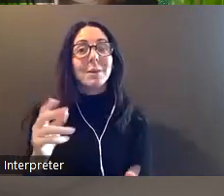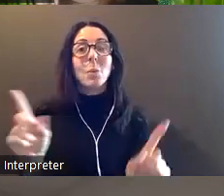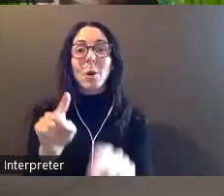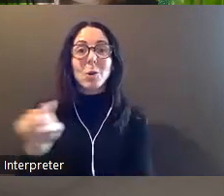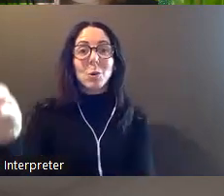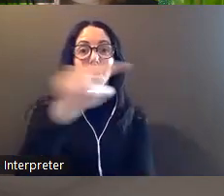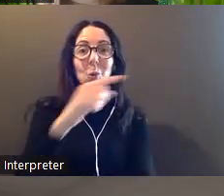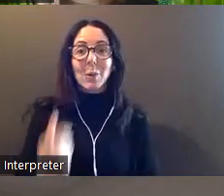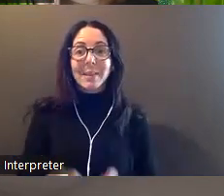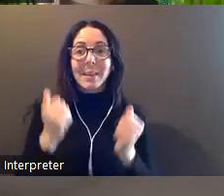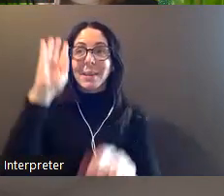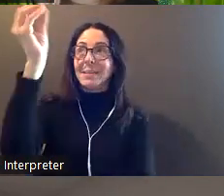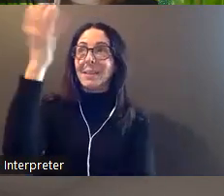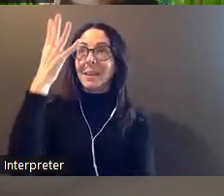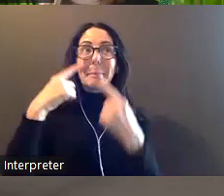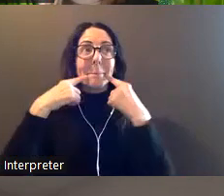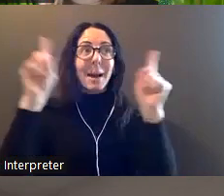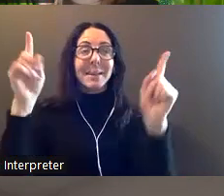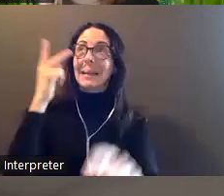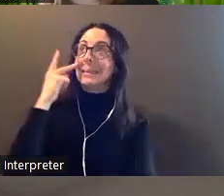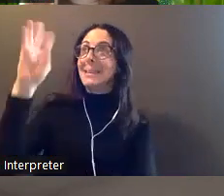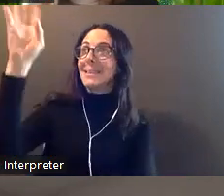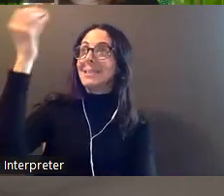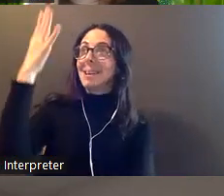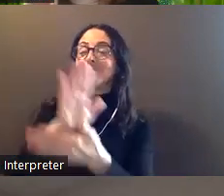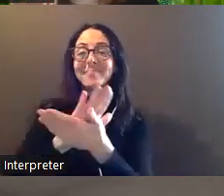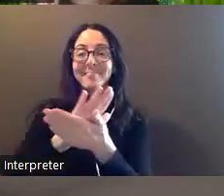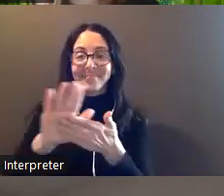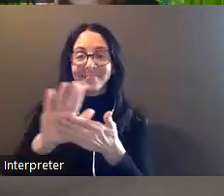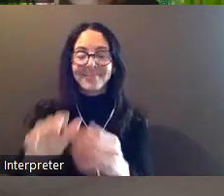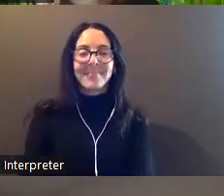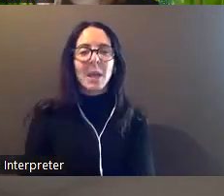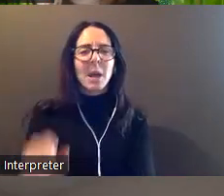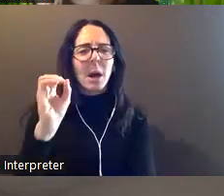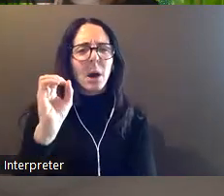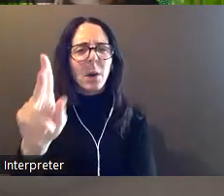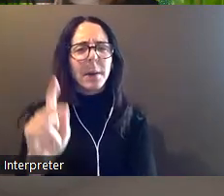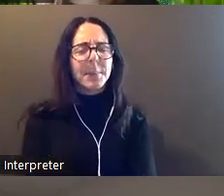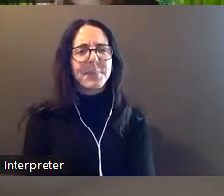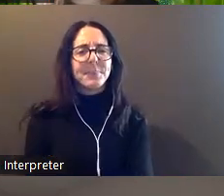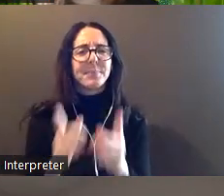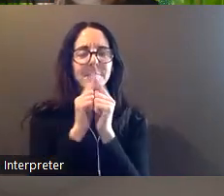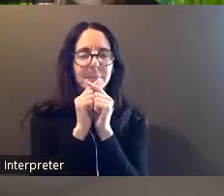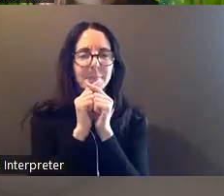It's certainly nice to see the sun out. So where are we now? So in terms of